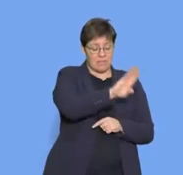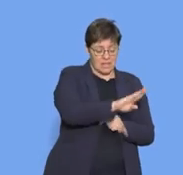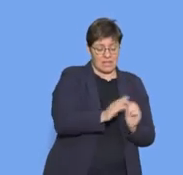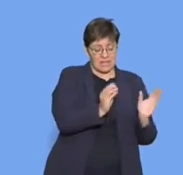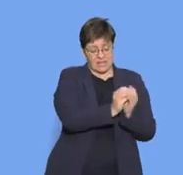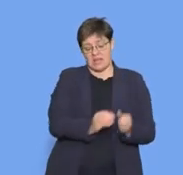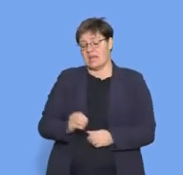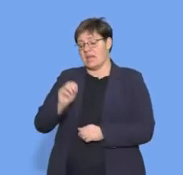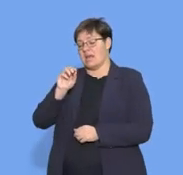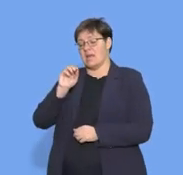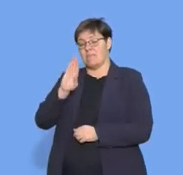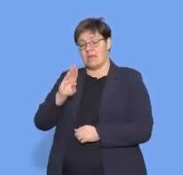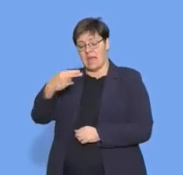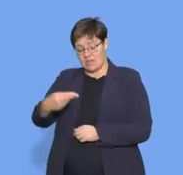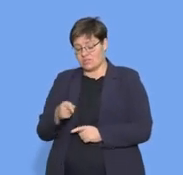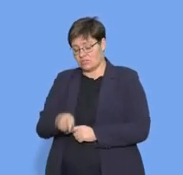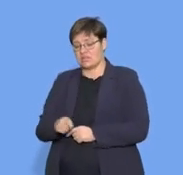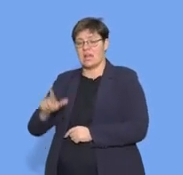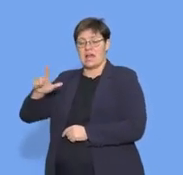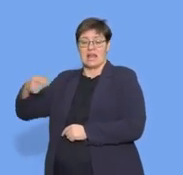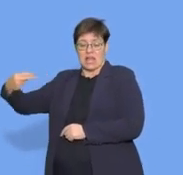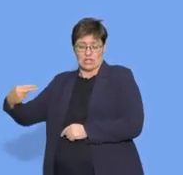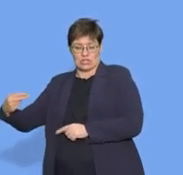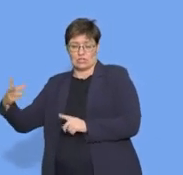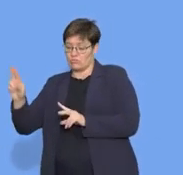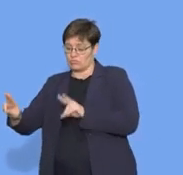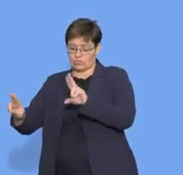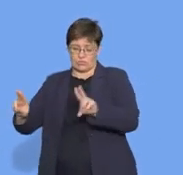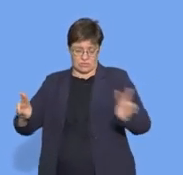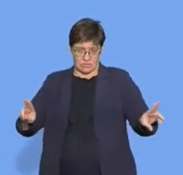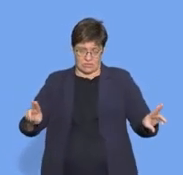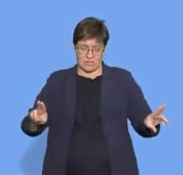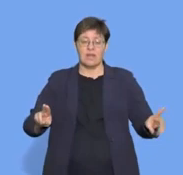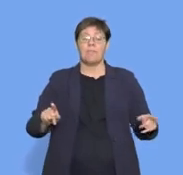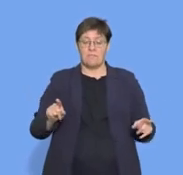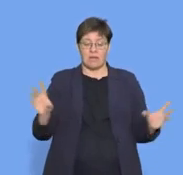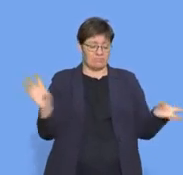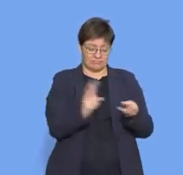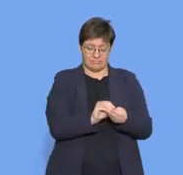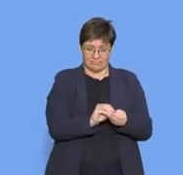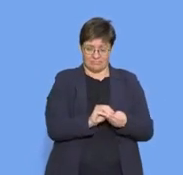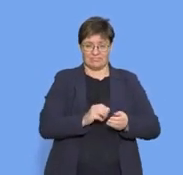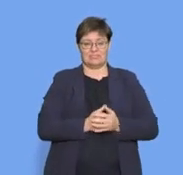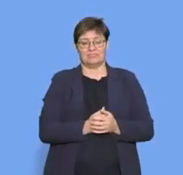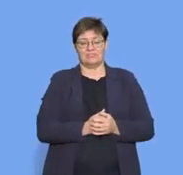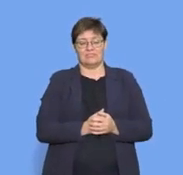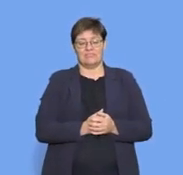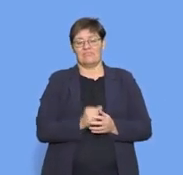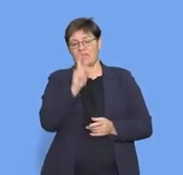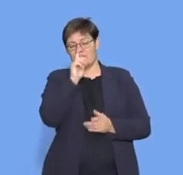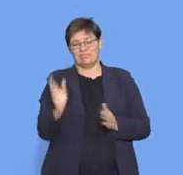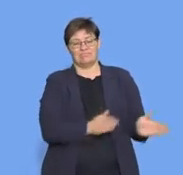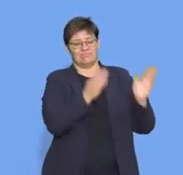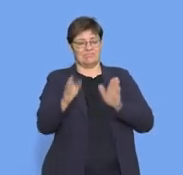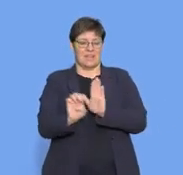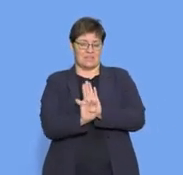multiplied your length and your breadth together, your breadth and your height together, and your length and your height together. And we know that each of those have been multiplied by 2.